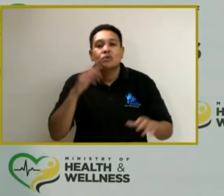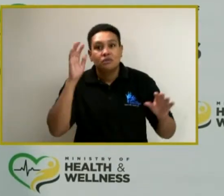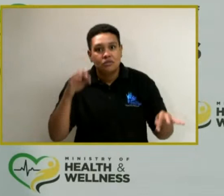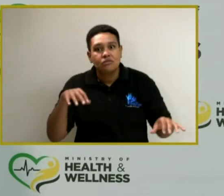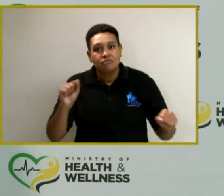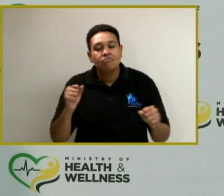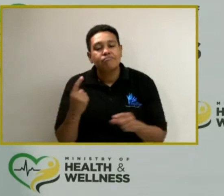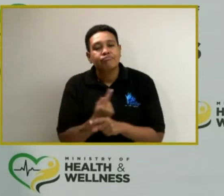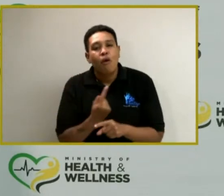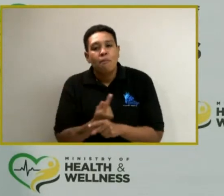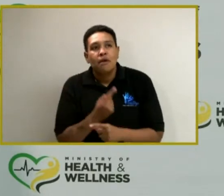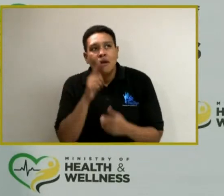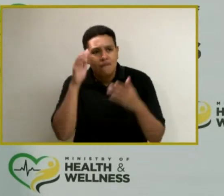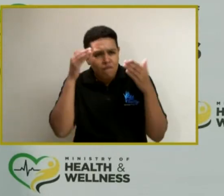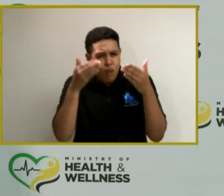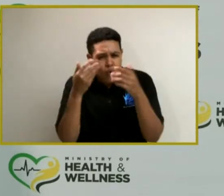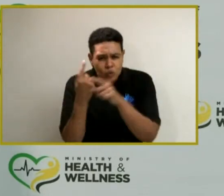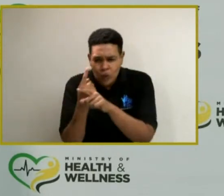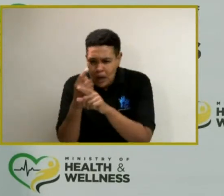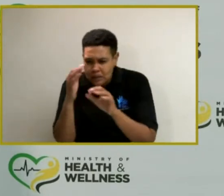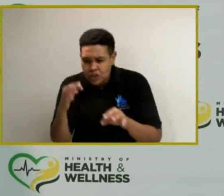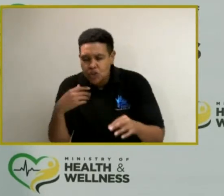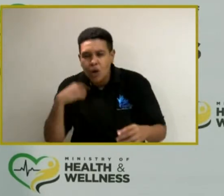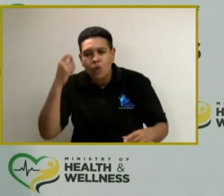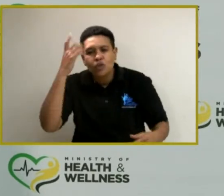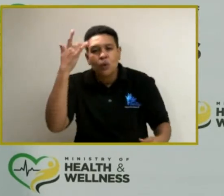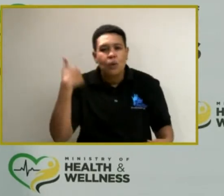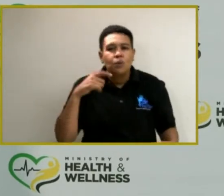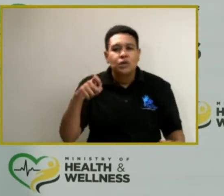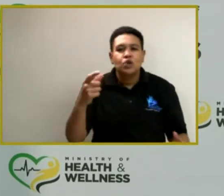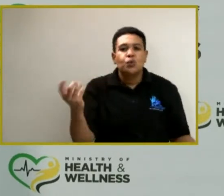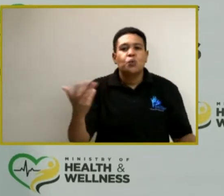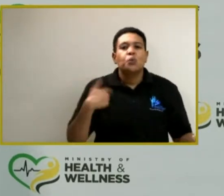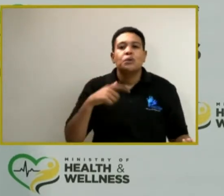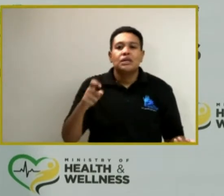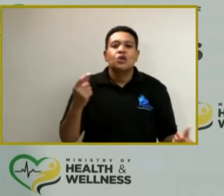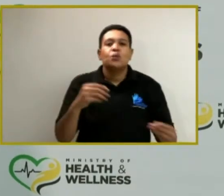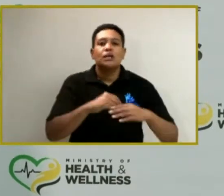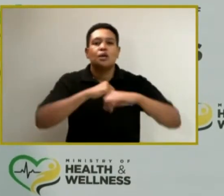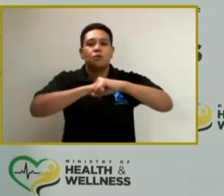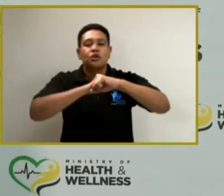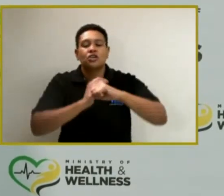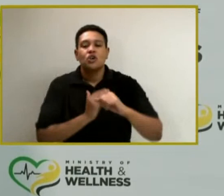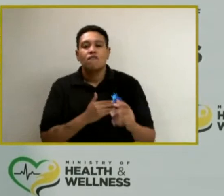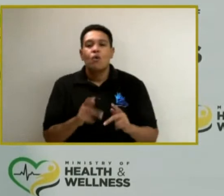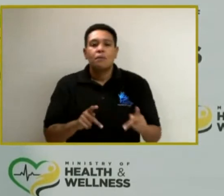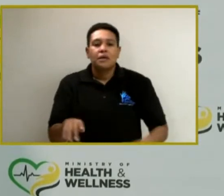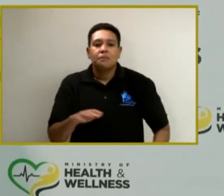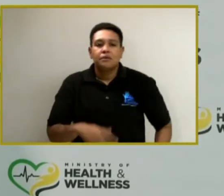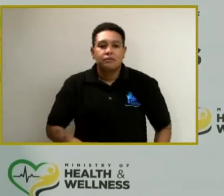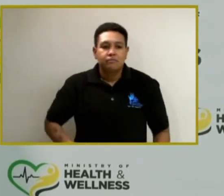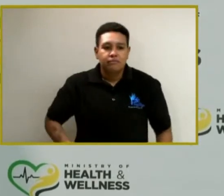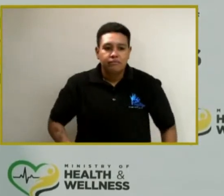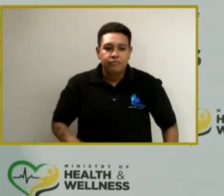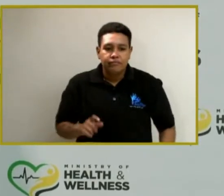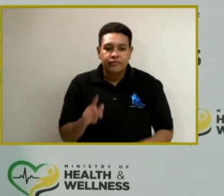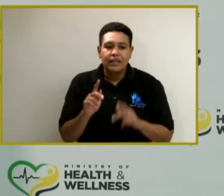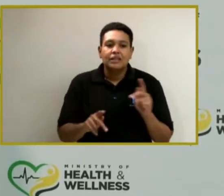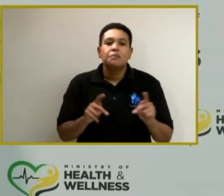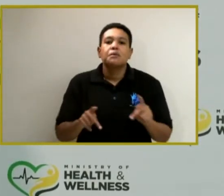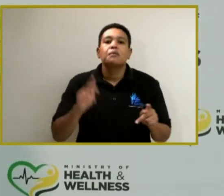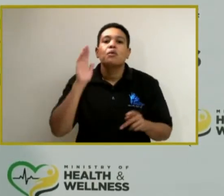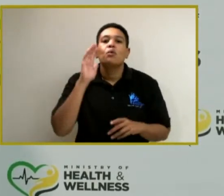focused and that we understand why we need to do what we need to do in the protection of our population. And it's the people that